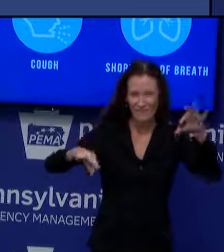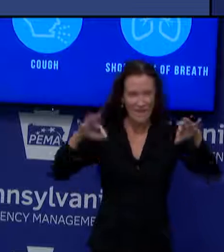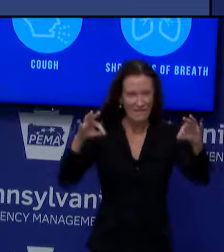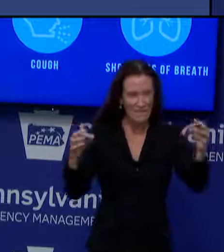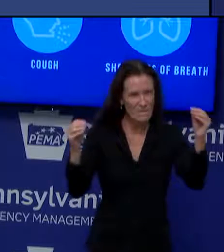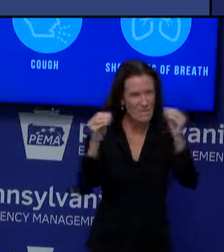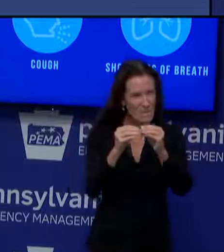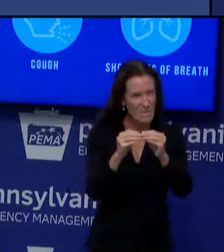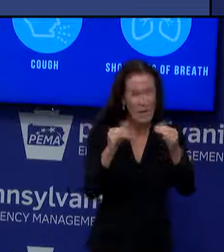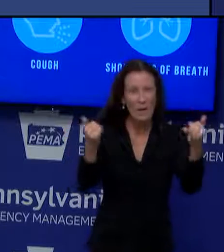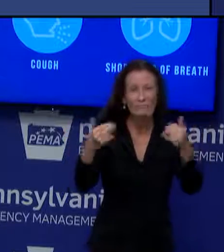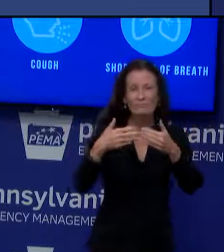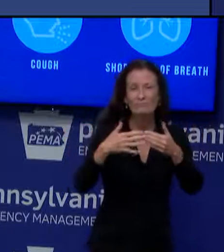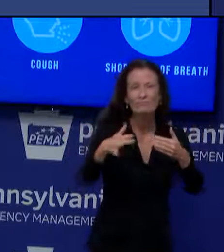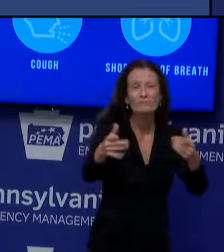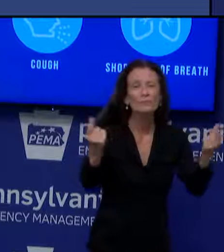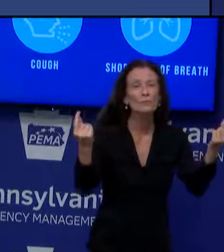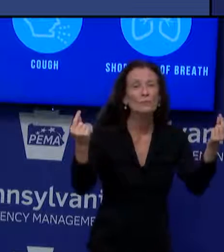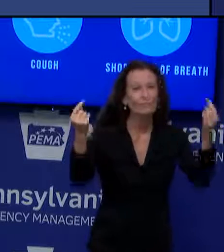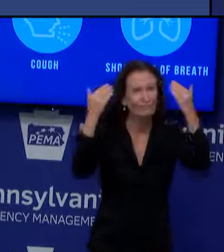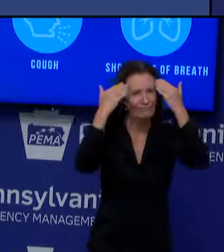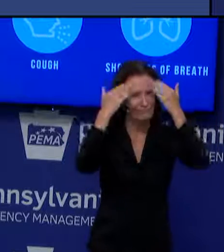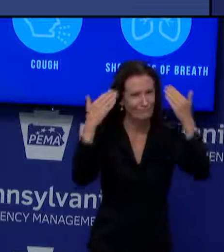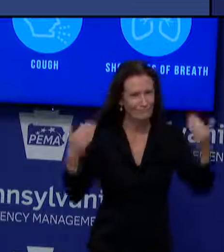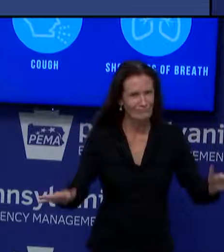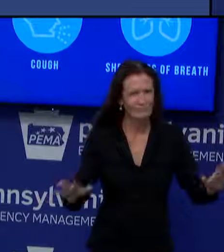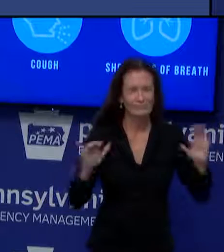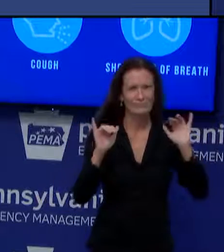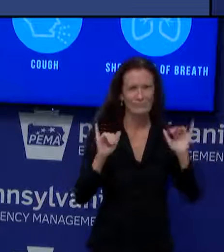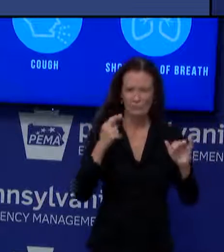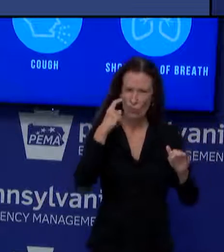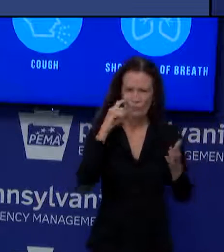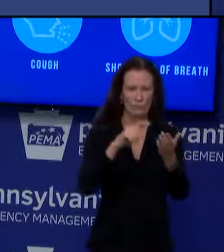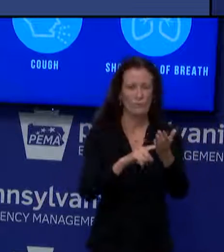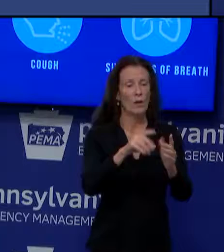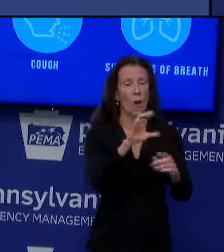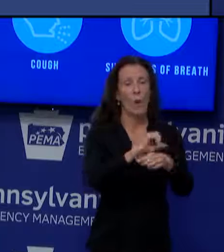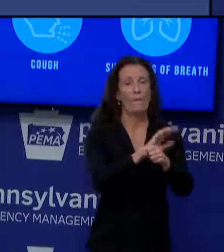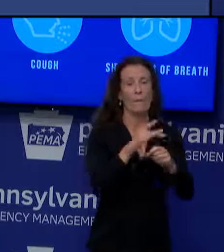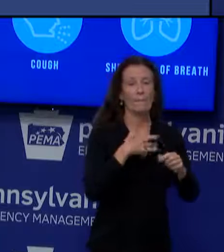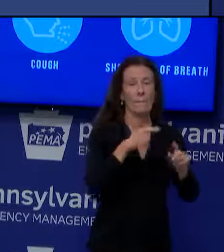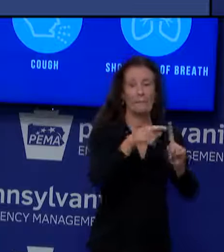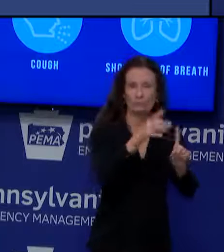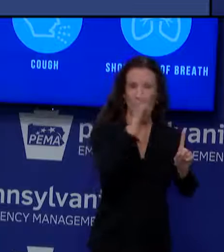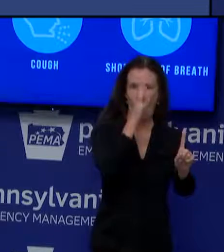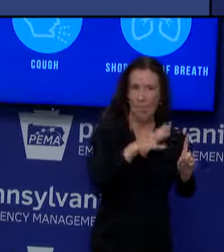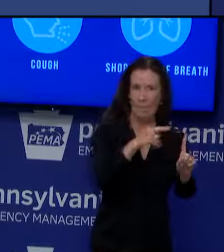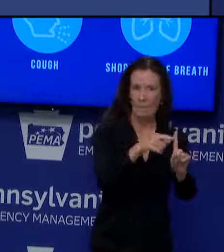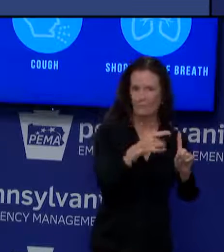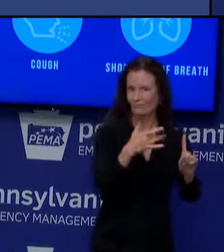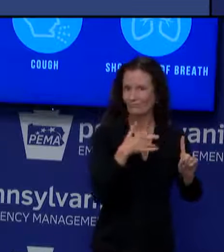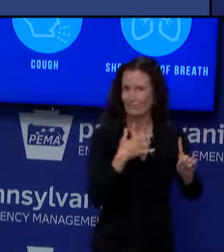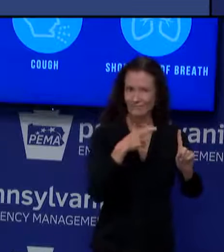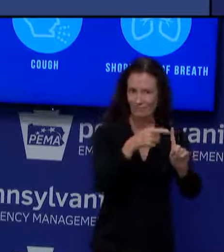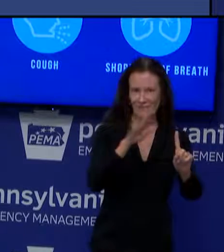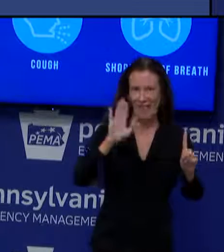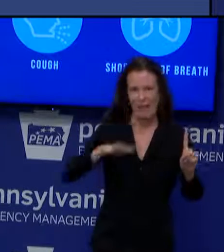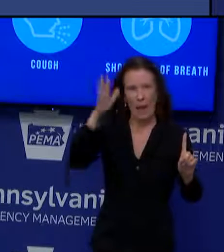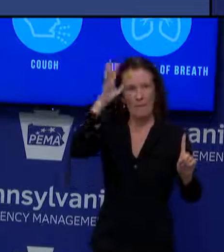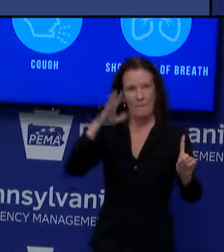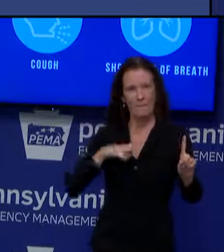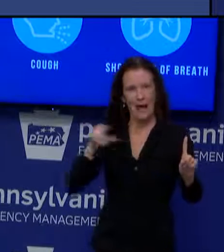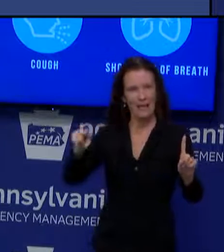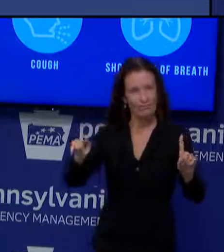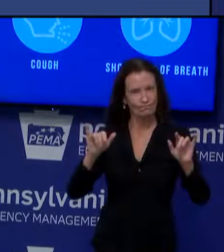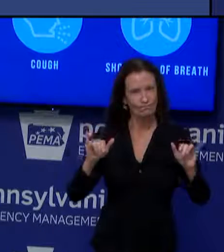to affect women than men. A study from France found an average age of COVID-19 long haulers